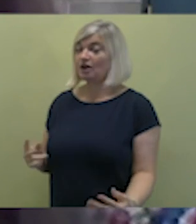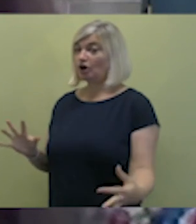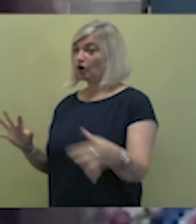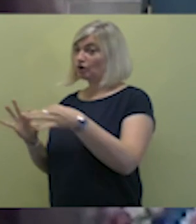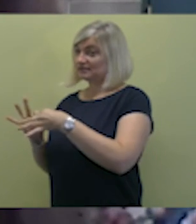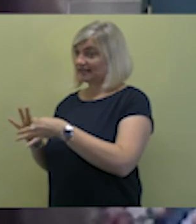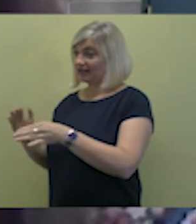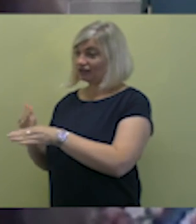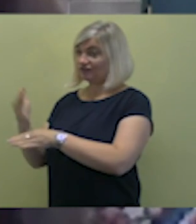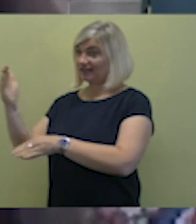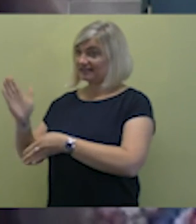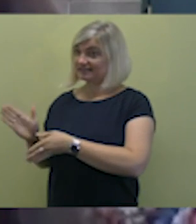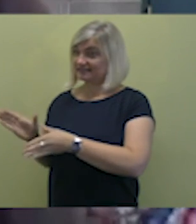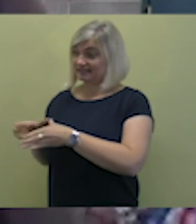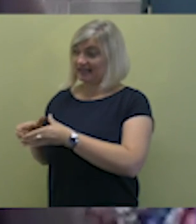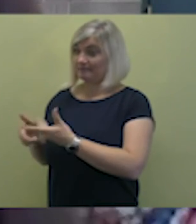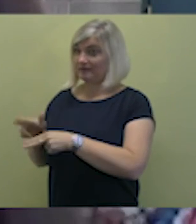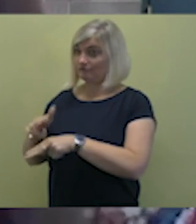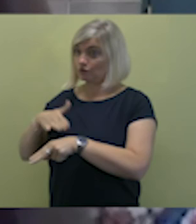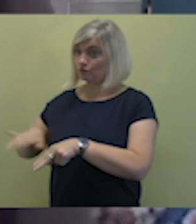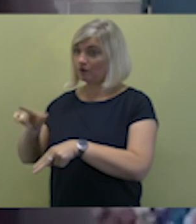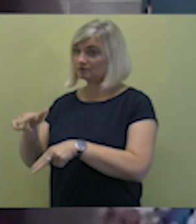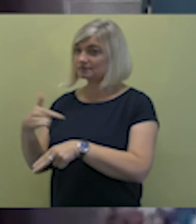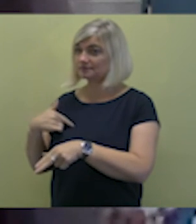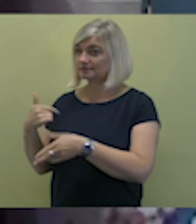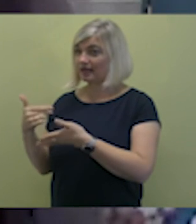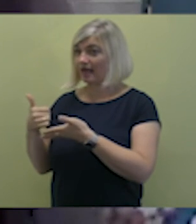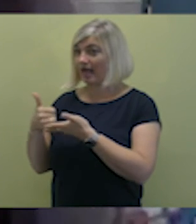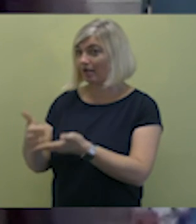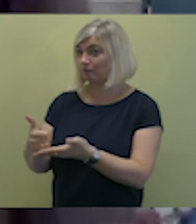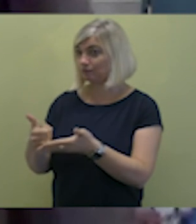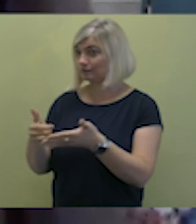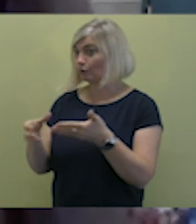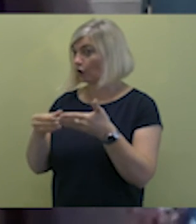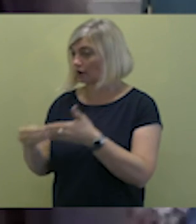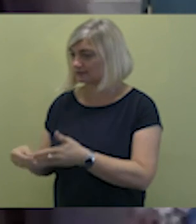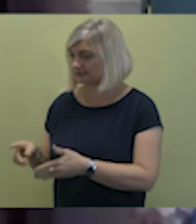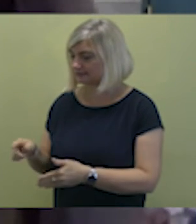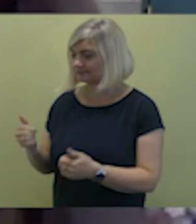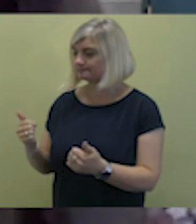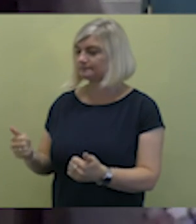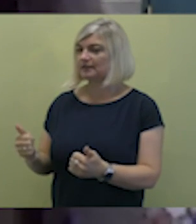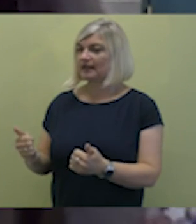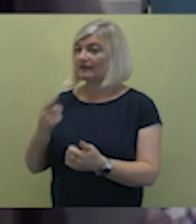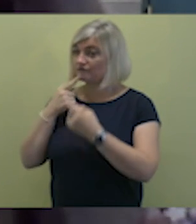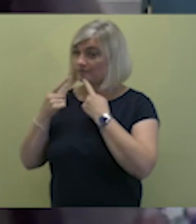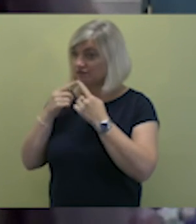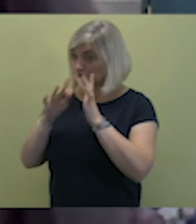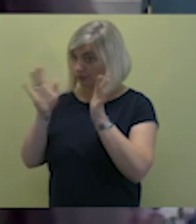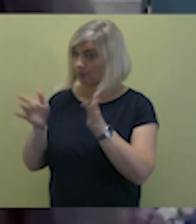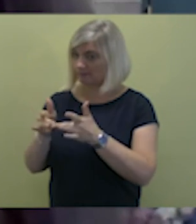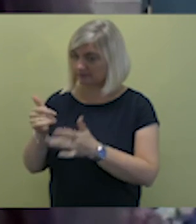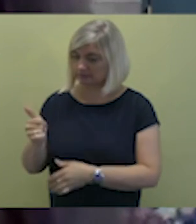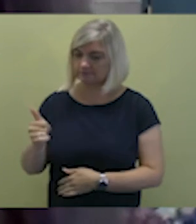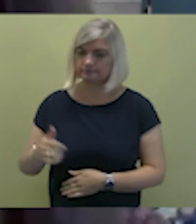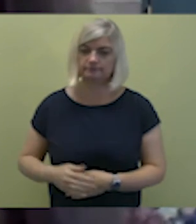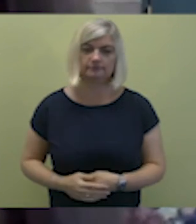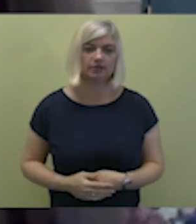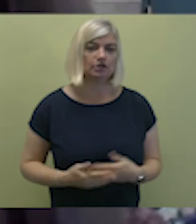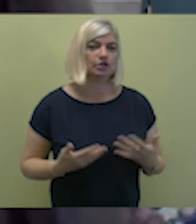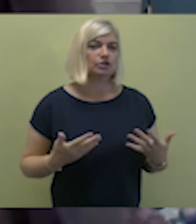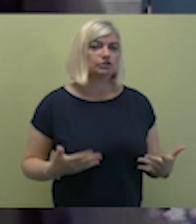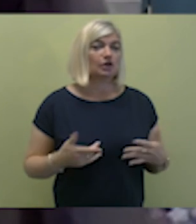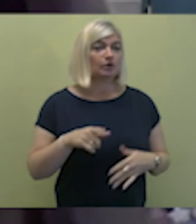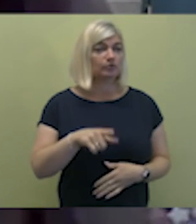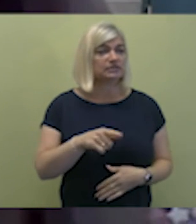team if you do need any advice and guidance. More information is on our website. So Julie, to go back to you now, is there an